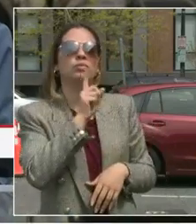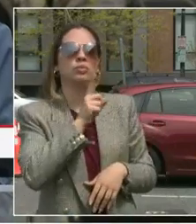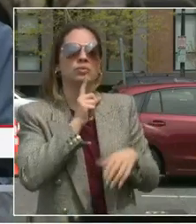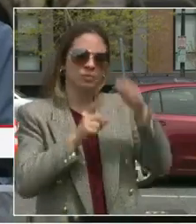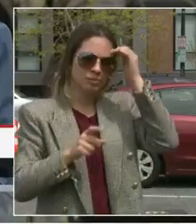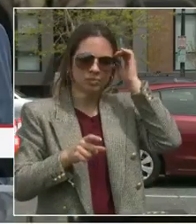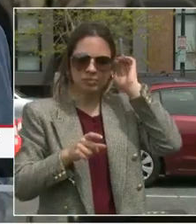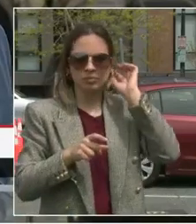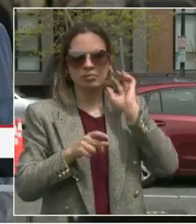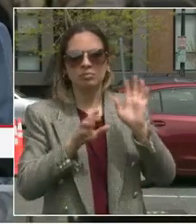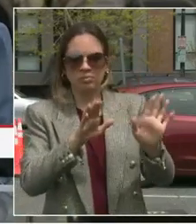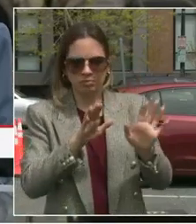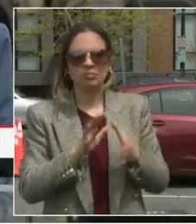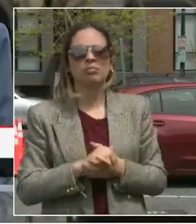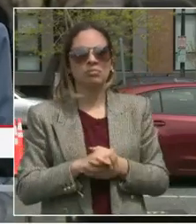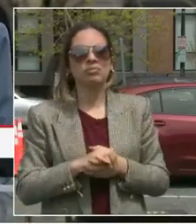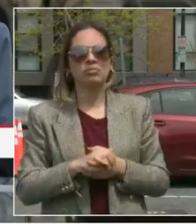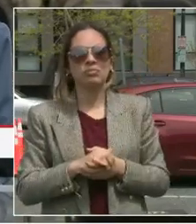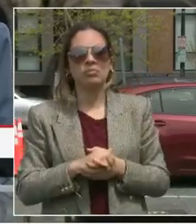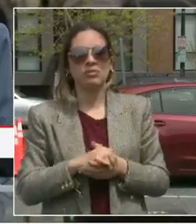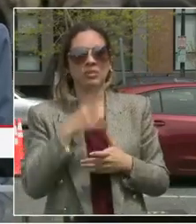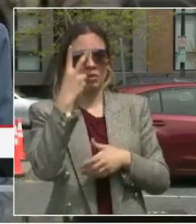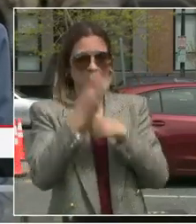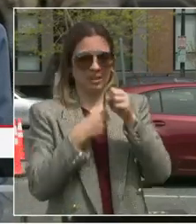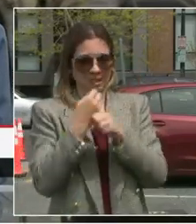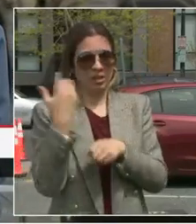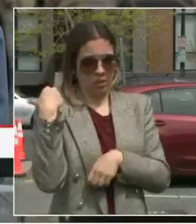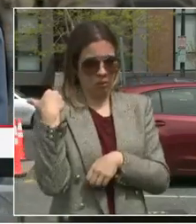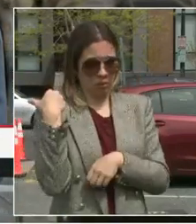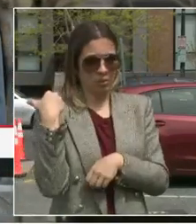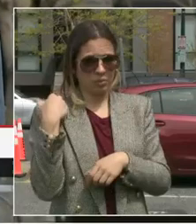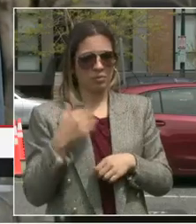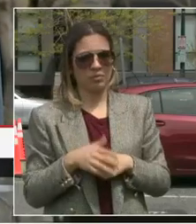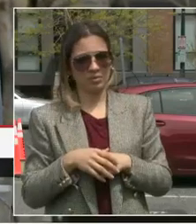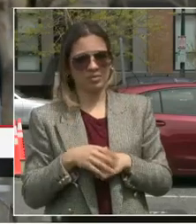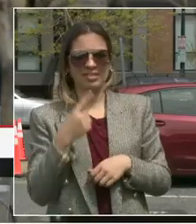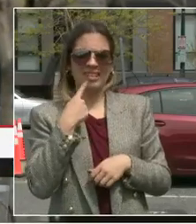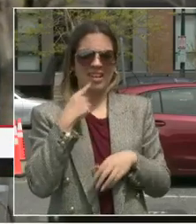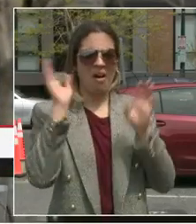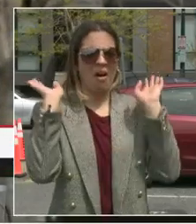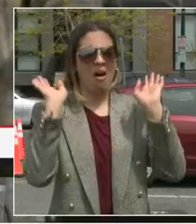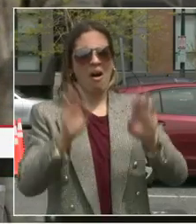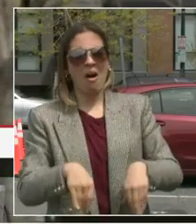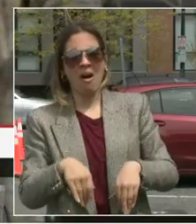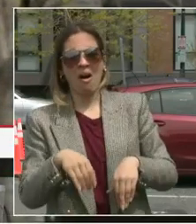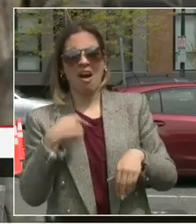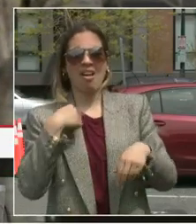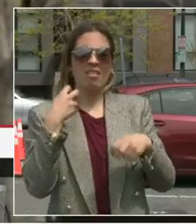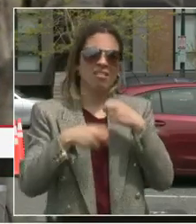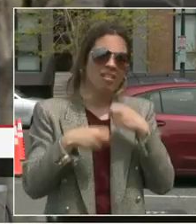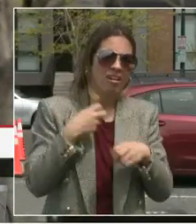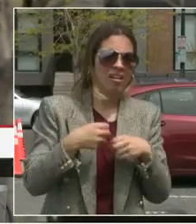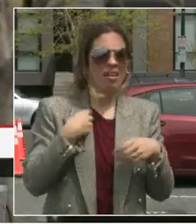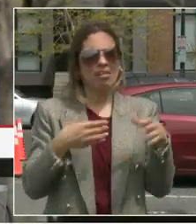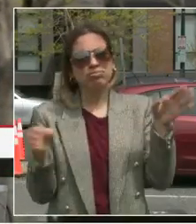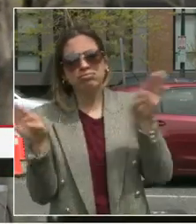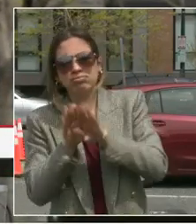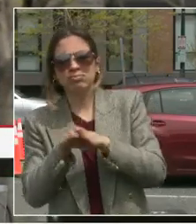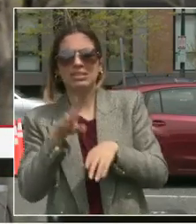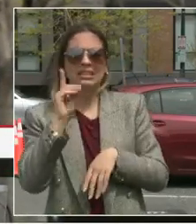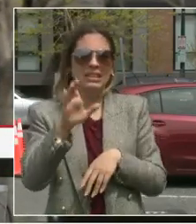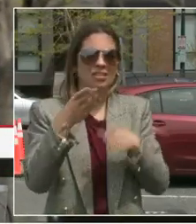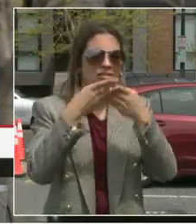you, because 7 years ago, people were saying how difficult it would be for us to close DC General and